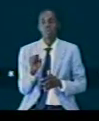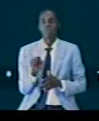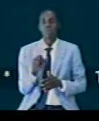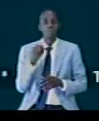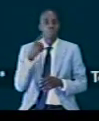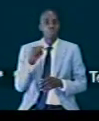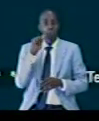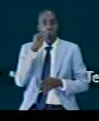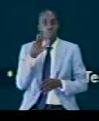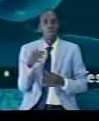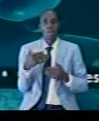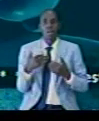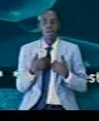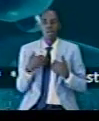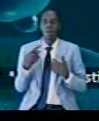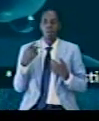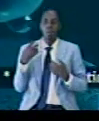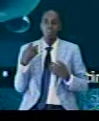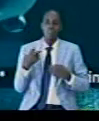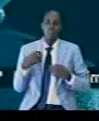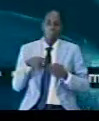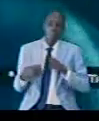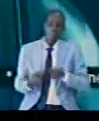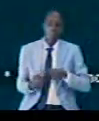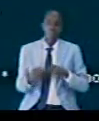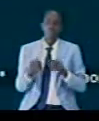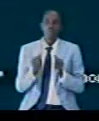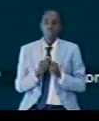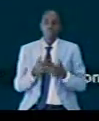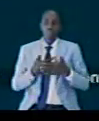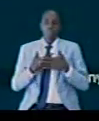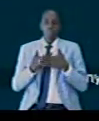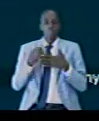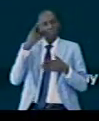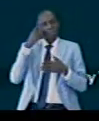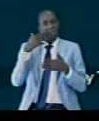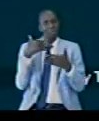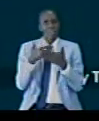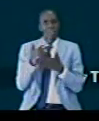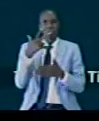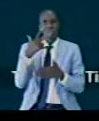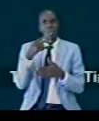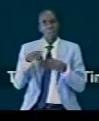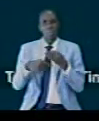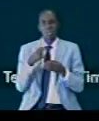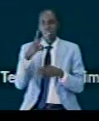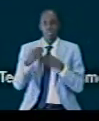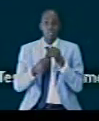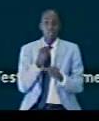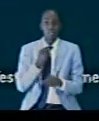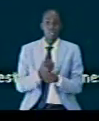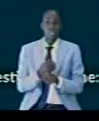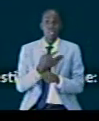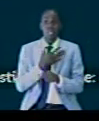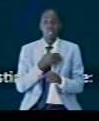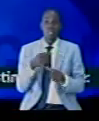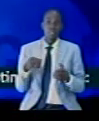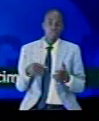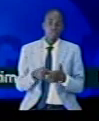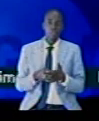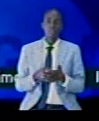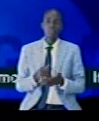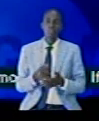had the problem of difficulty with breathing for about 3 years. and this necessitated her taking